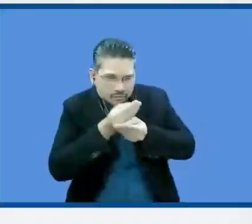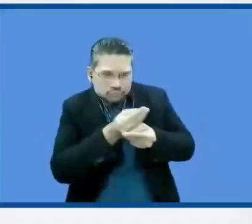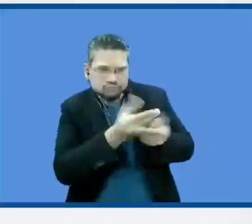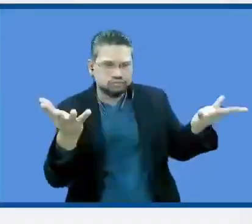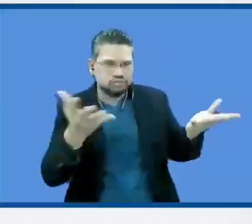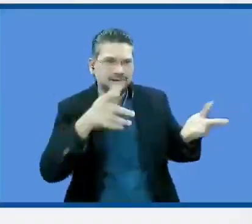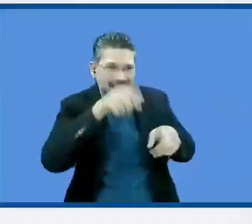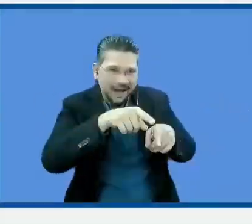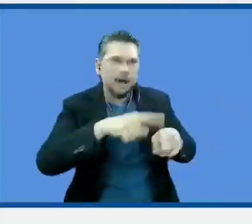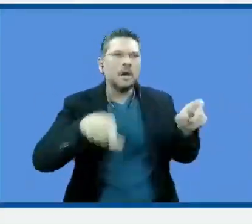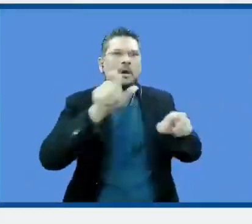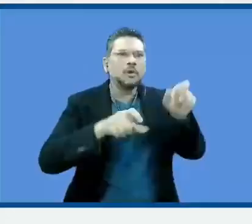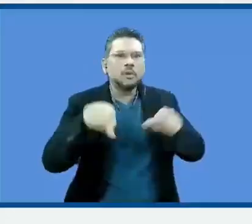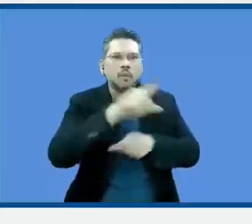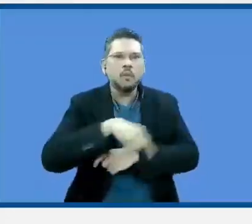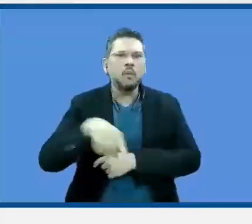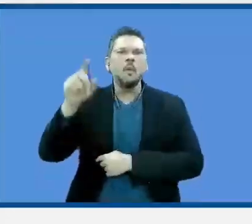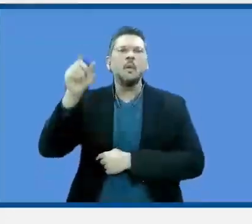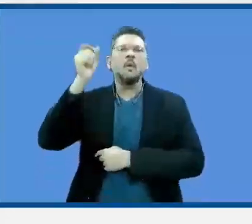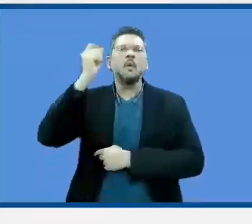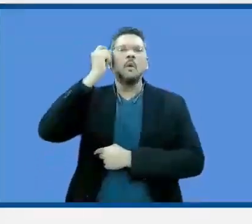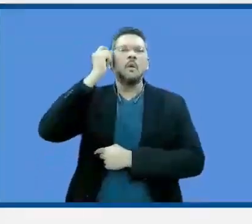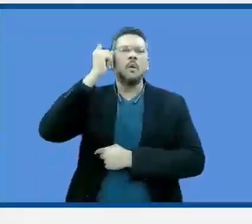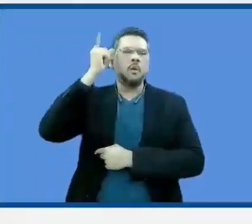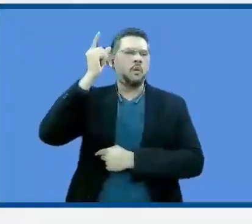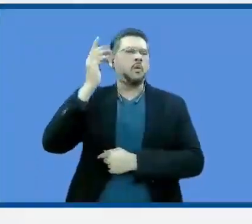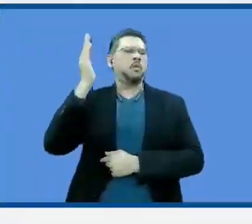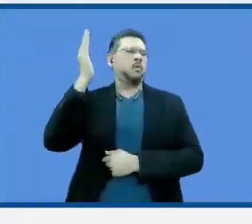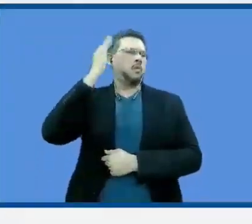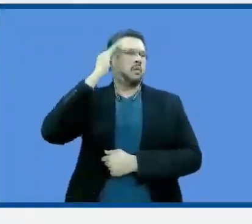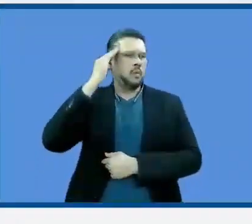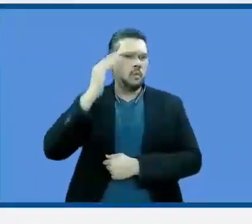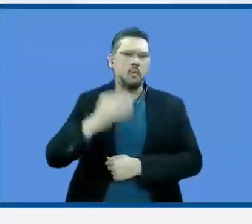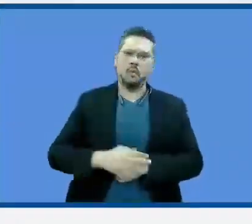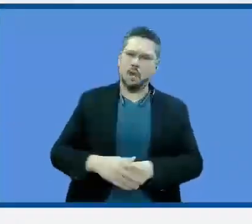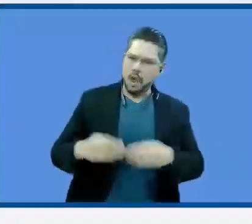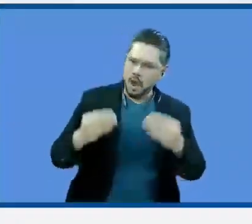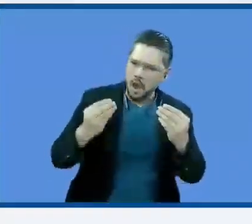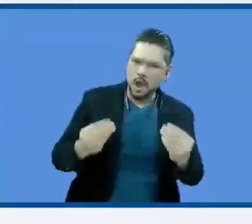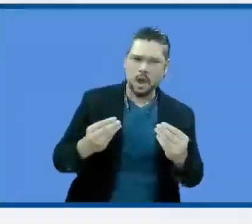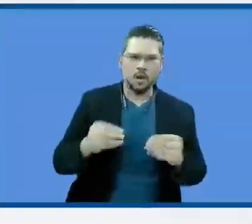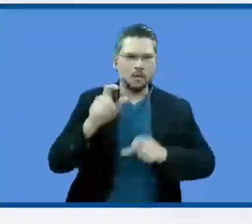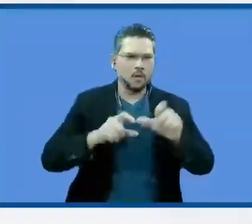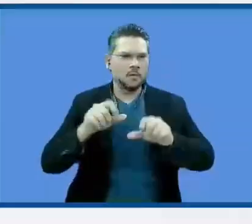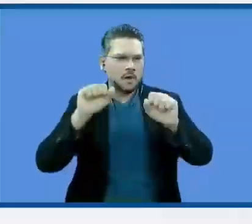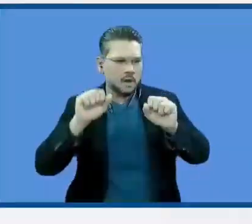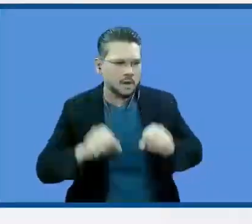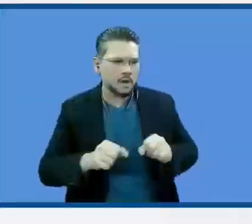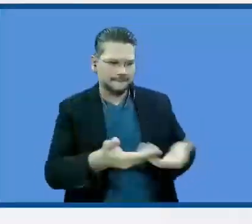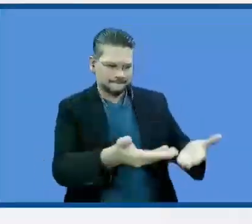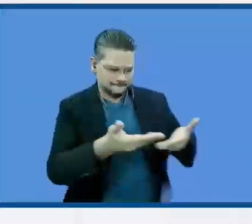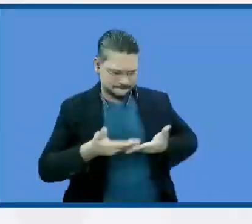and communicated in ways which people appreciate and can use. It is vital